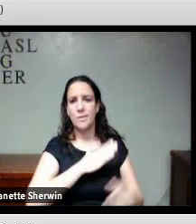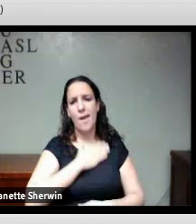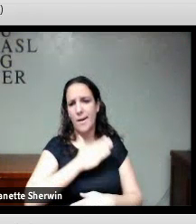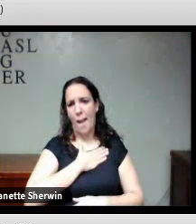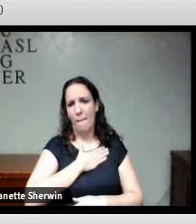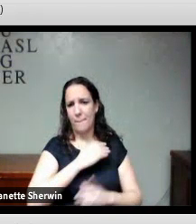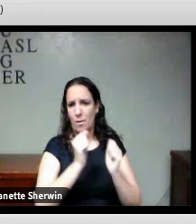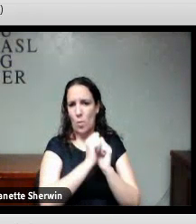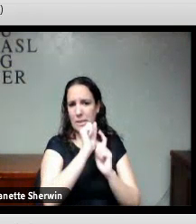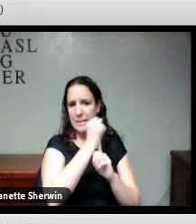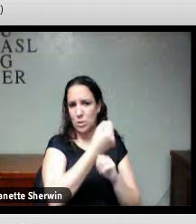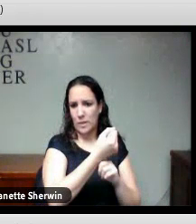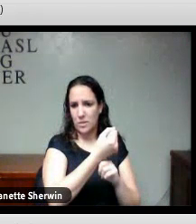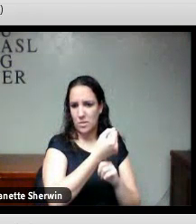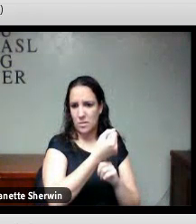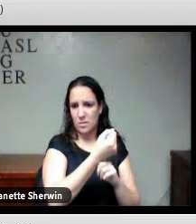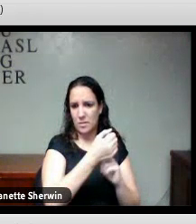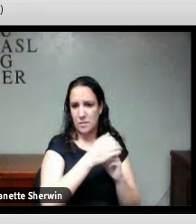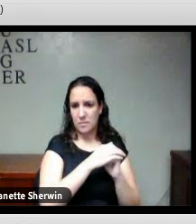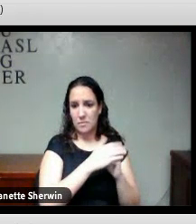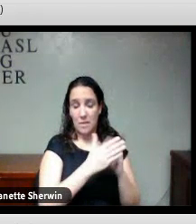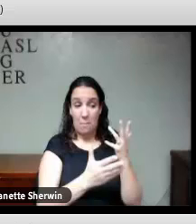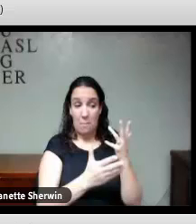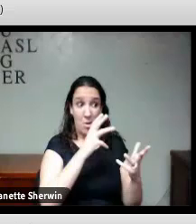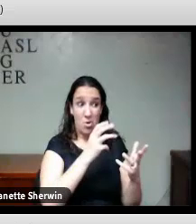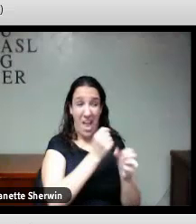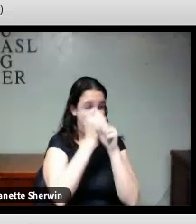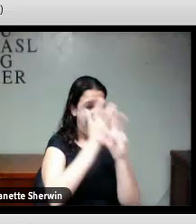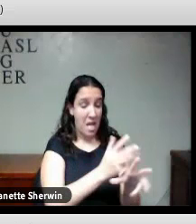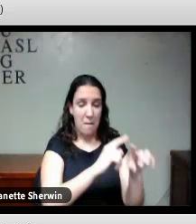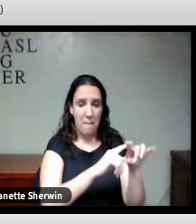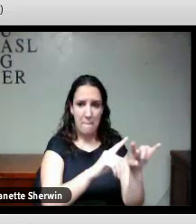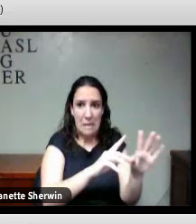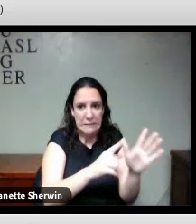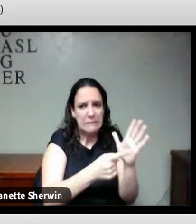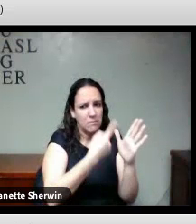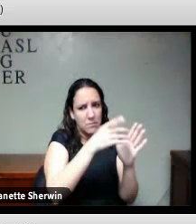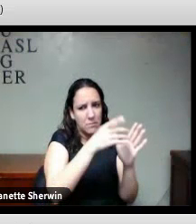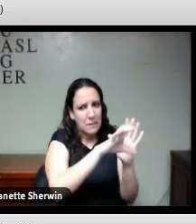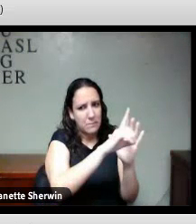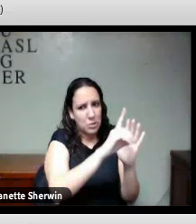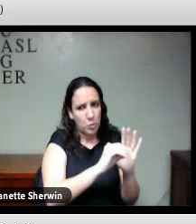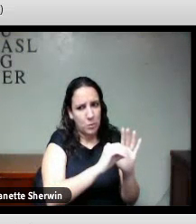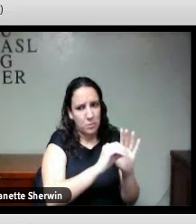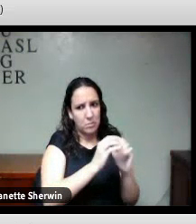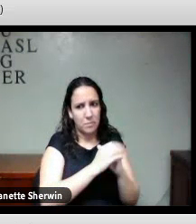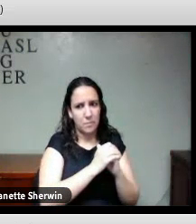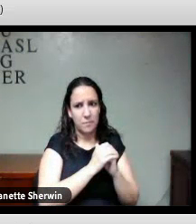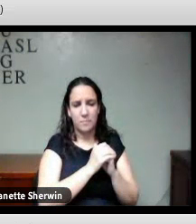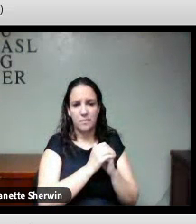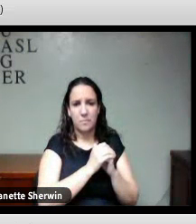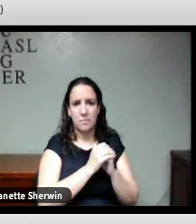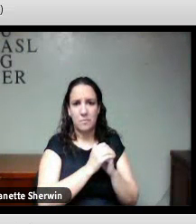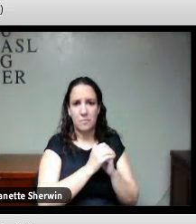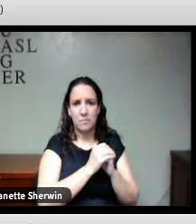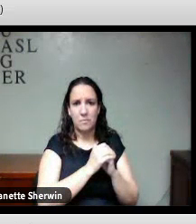They may not be throwing a fit, although some people do, but you just know that you're not getting through to them, that you want to serve